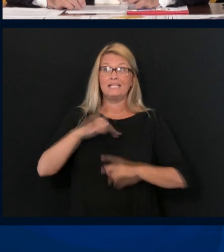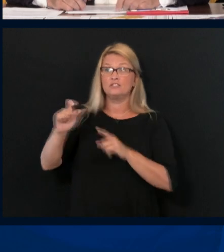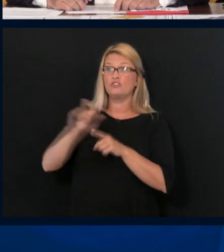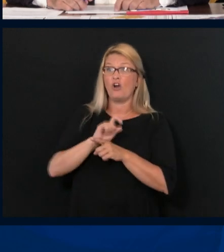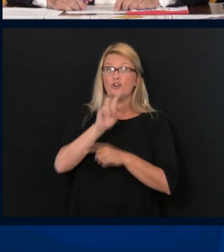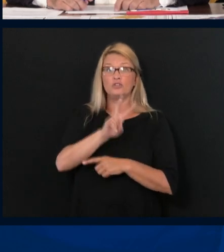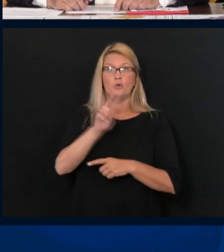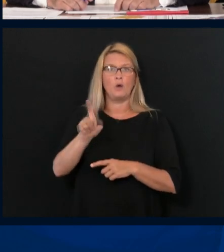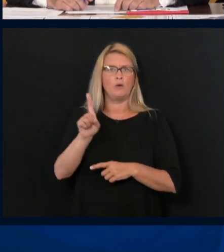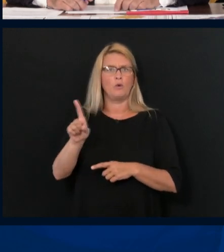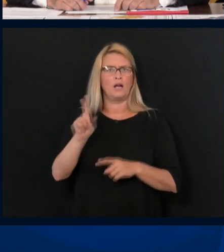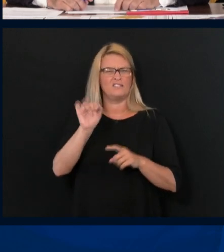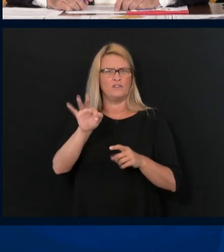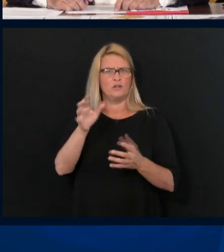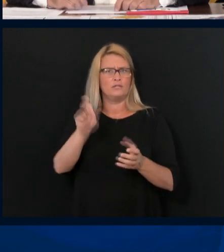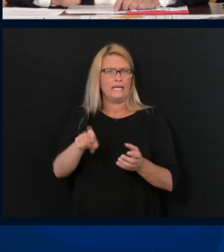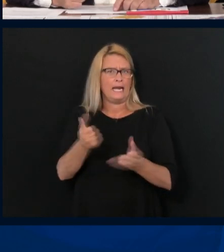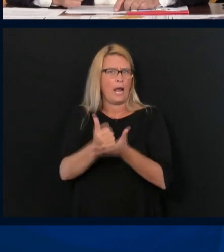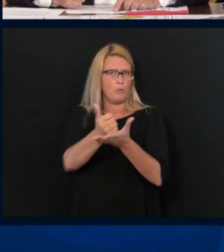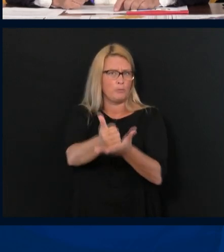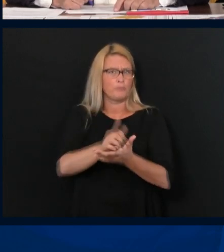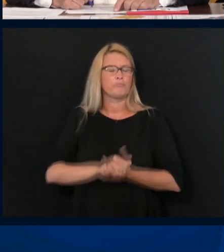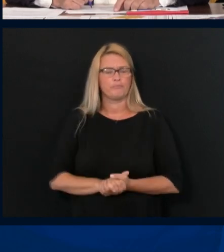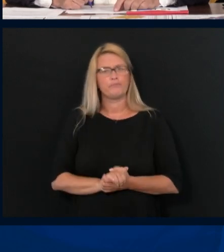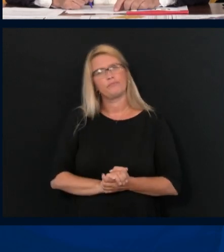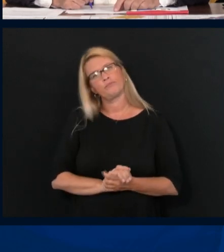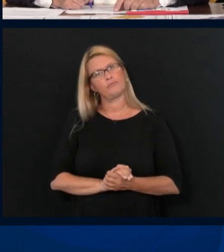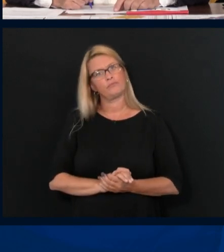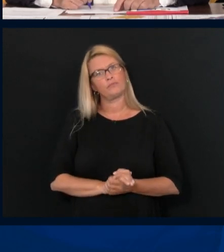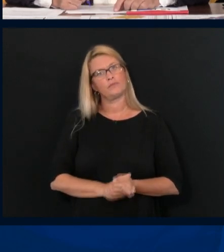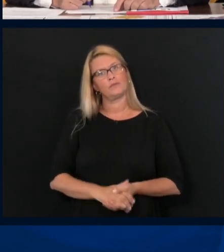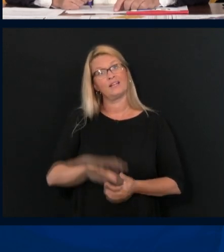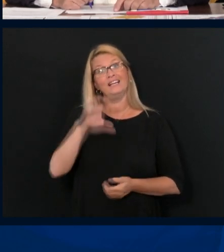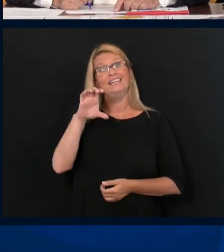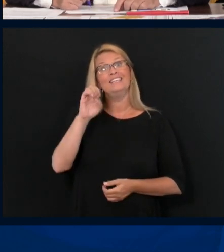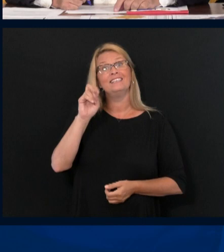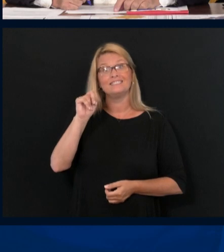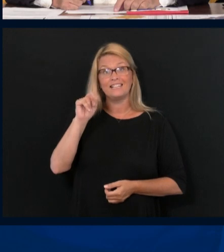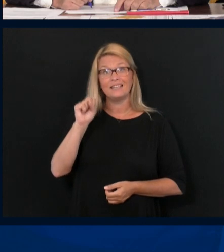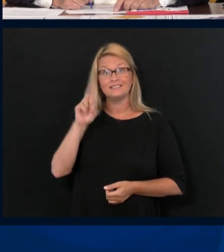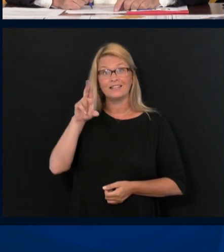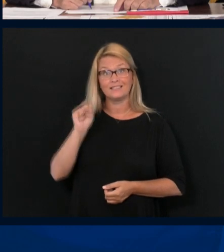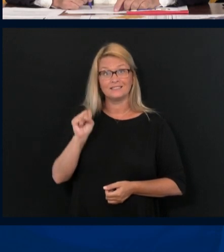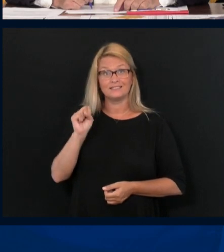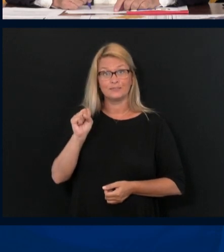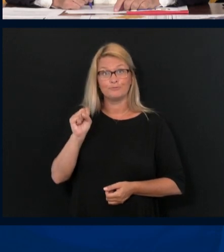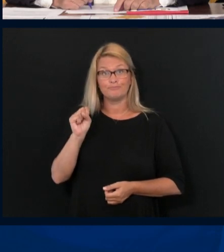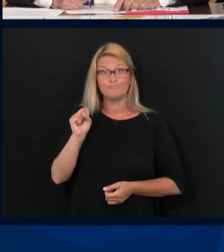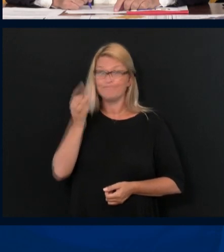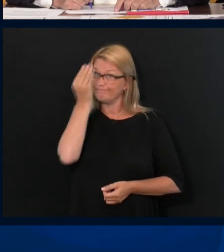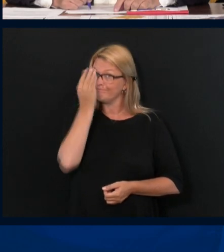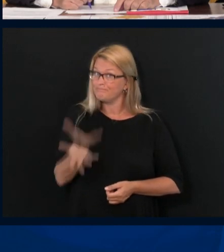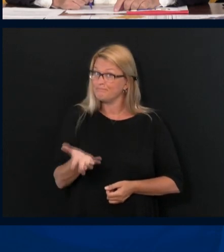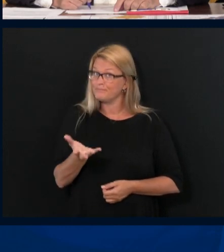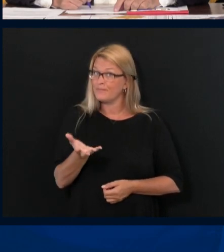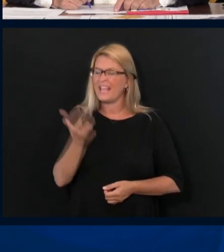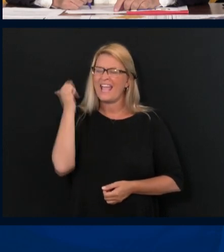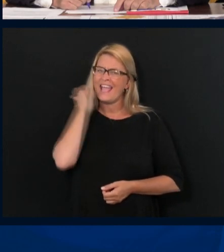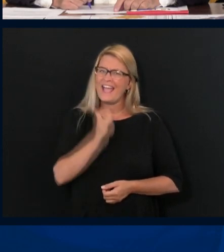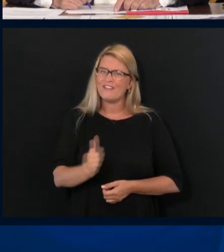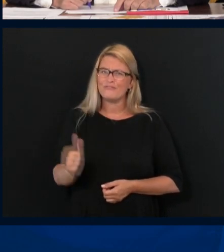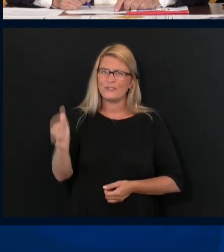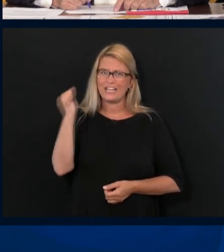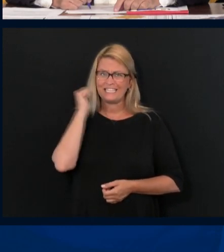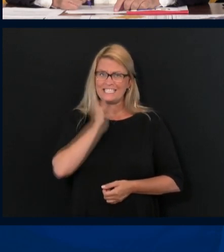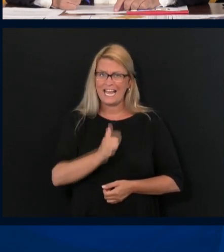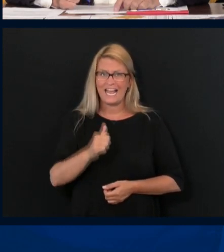you're having a problem. Let me talk to you about the census just a second. Every day